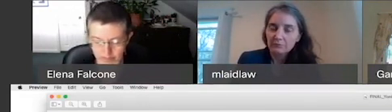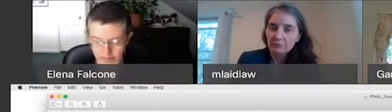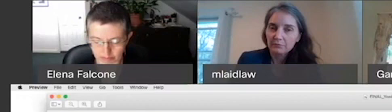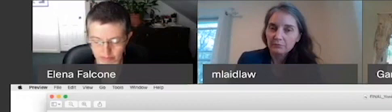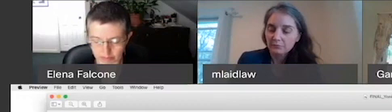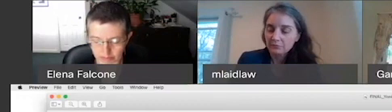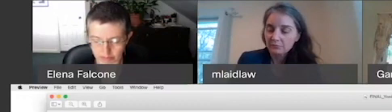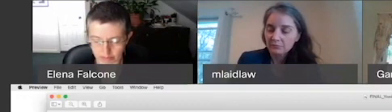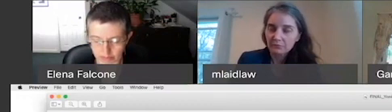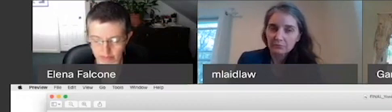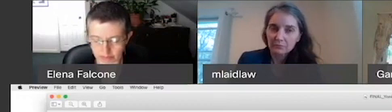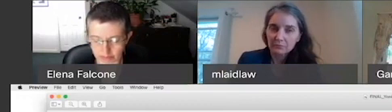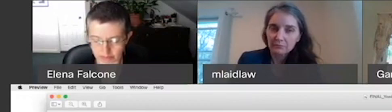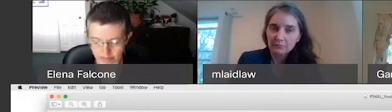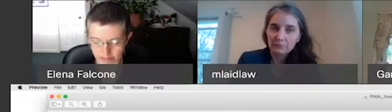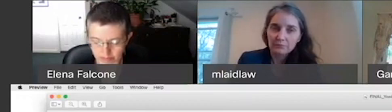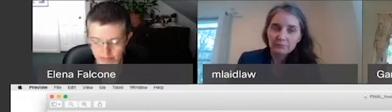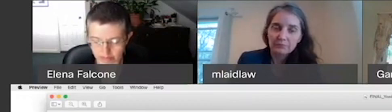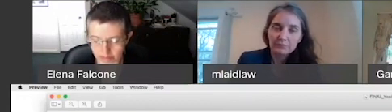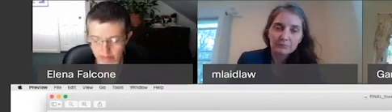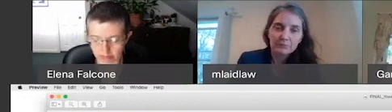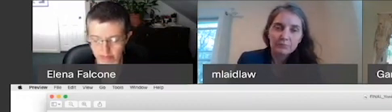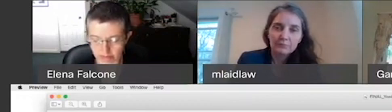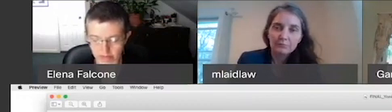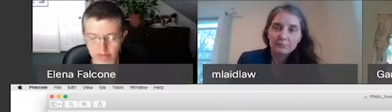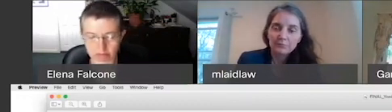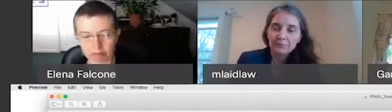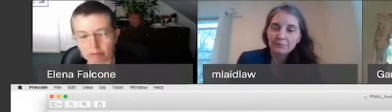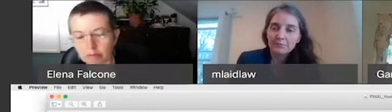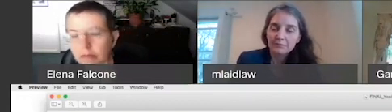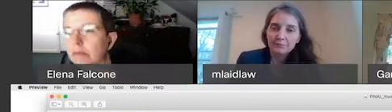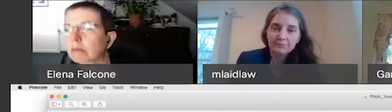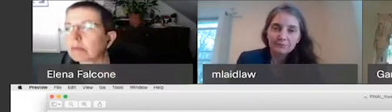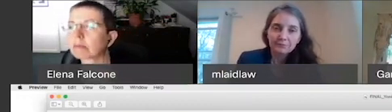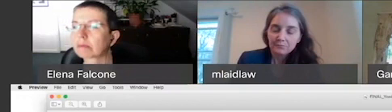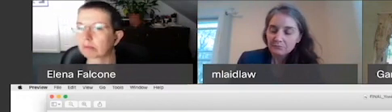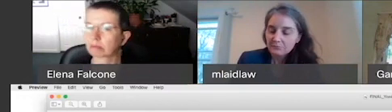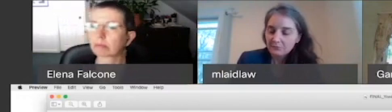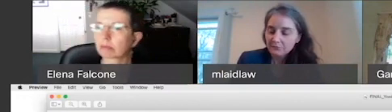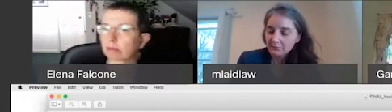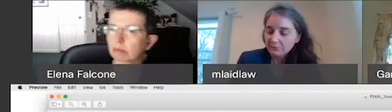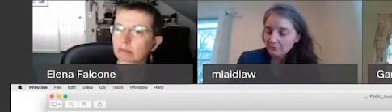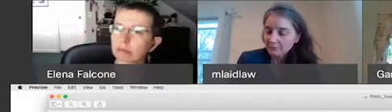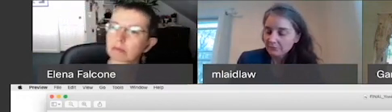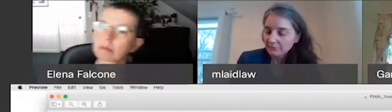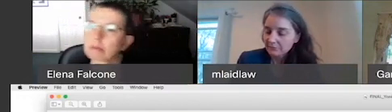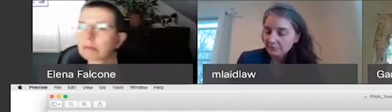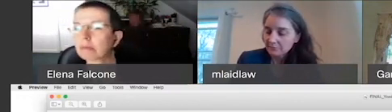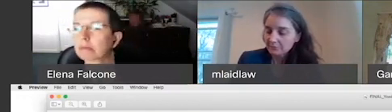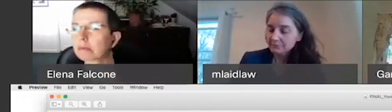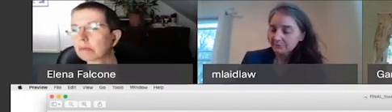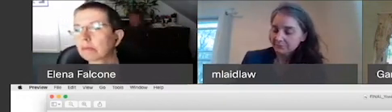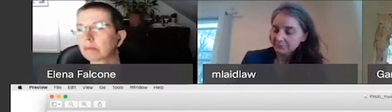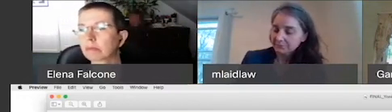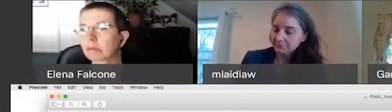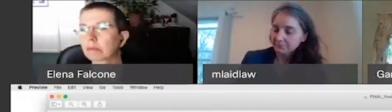of our more frail older clients that don't know how to Zoom and don't know how to get onto Facebook Live. But we're also doing Zoom